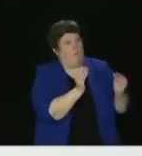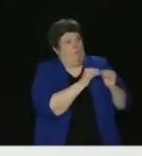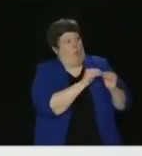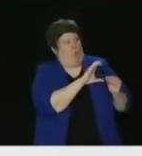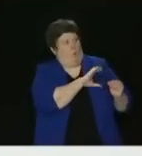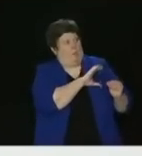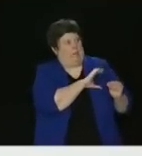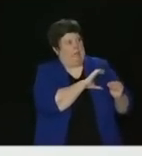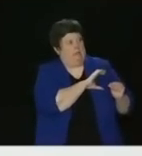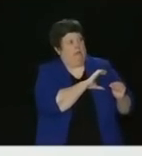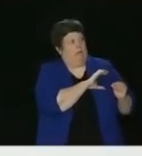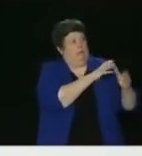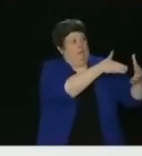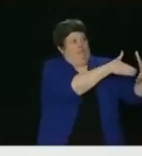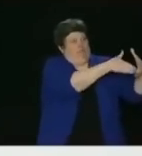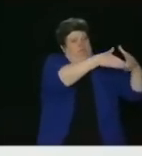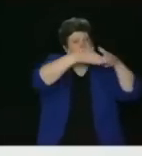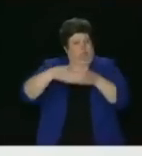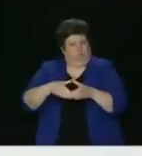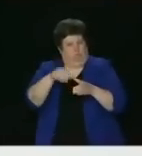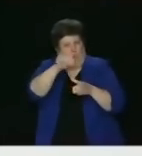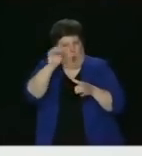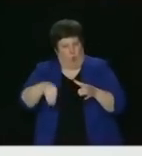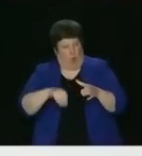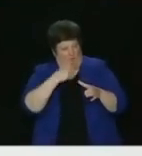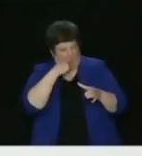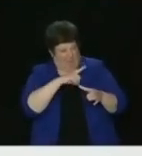to the City of Ottawa, and if you can answer that, great, but